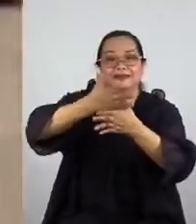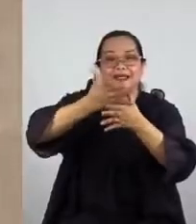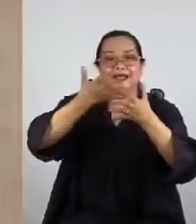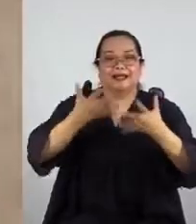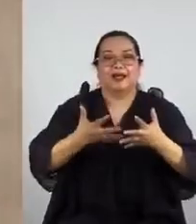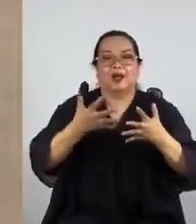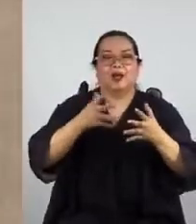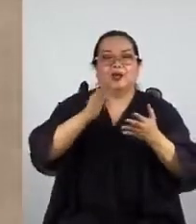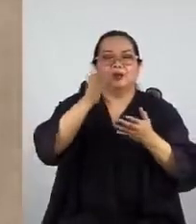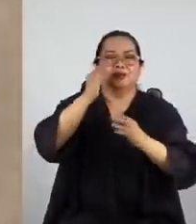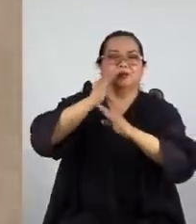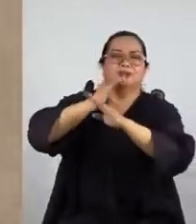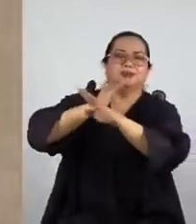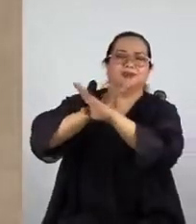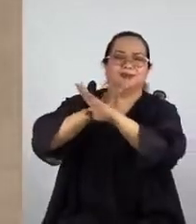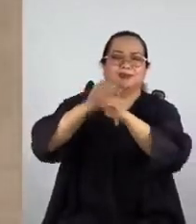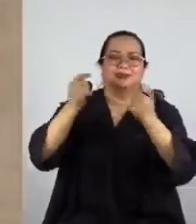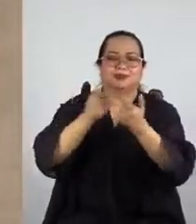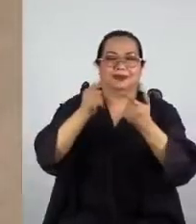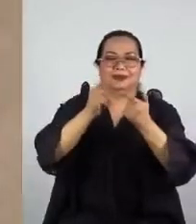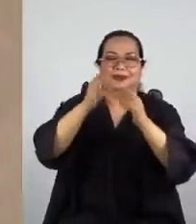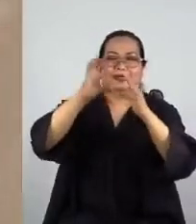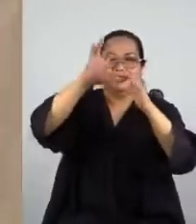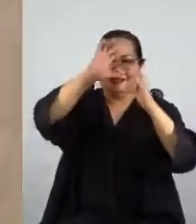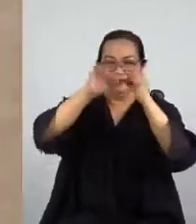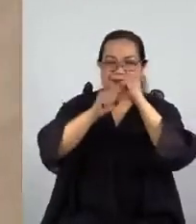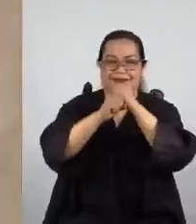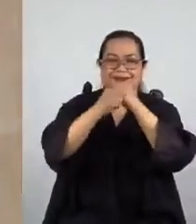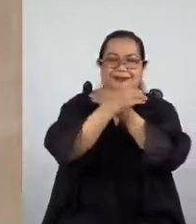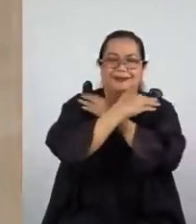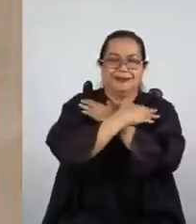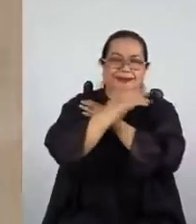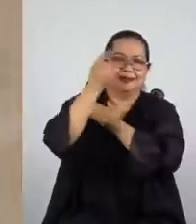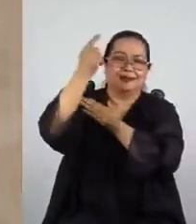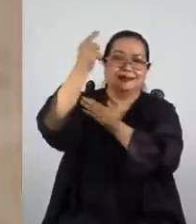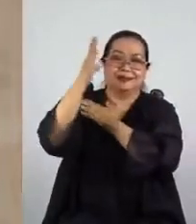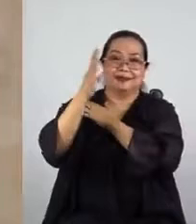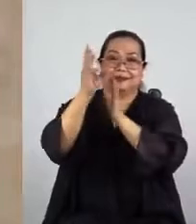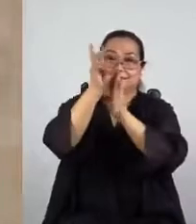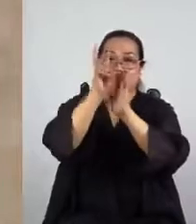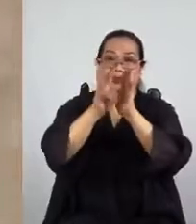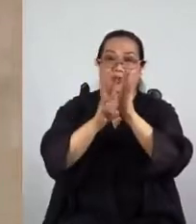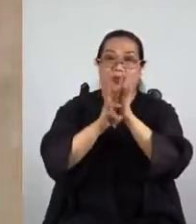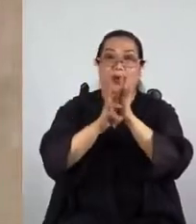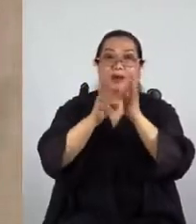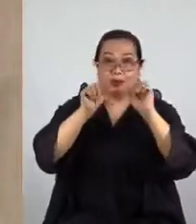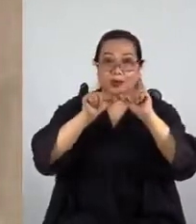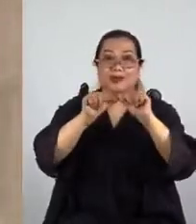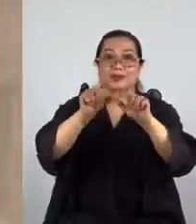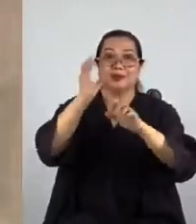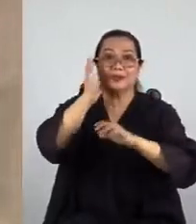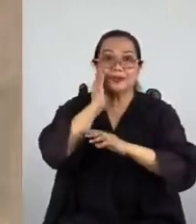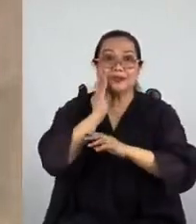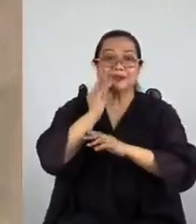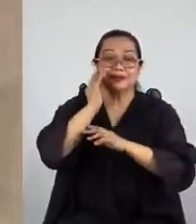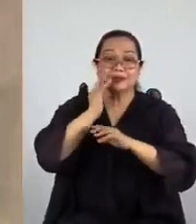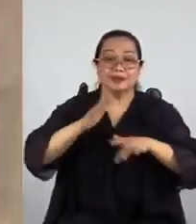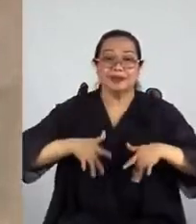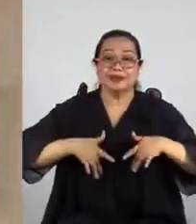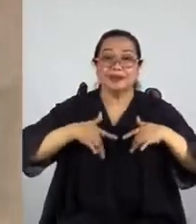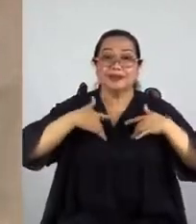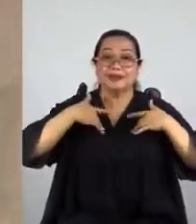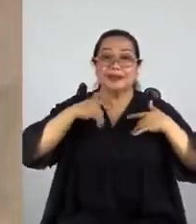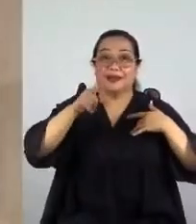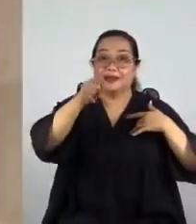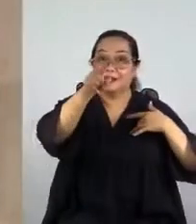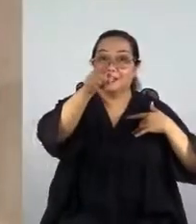eschewing sin. But they trusted God also by embracing God's will for them to run the race of faith on the road ordained for them. Let